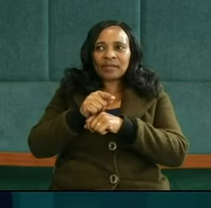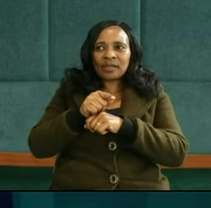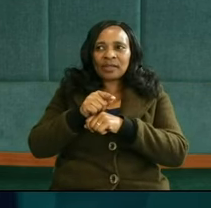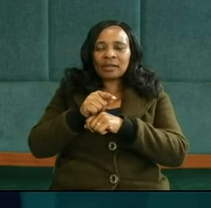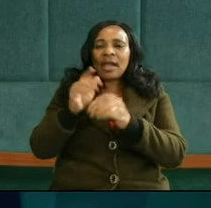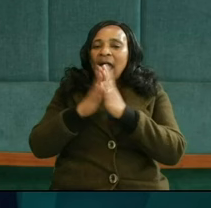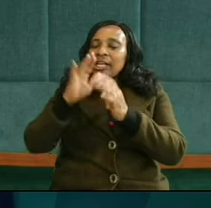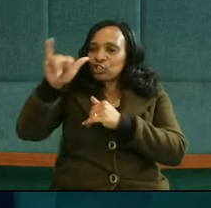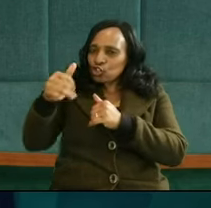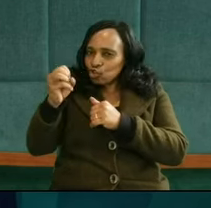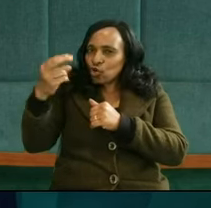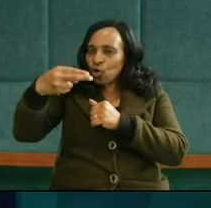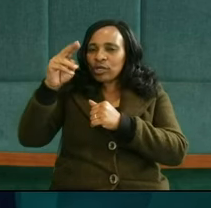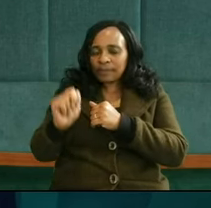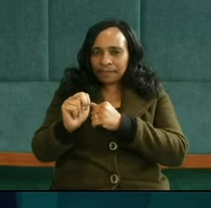and John